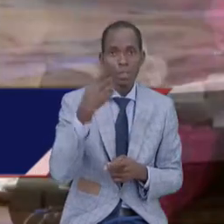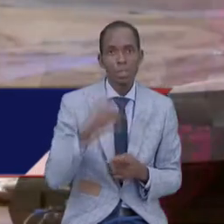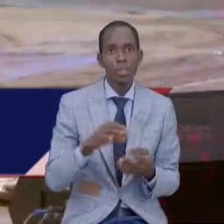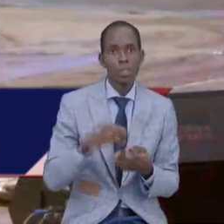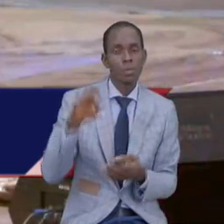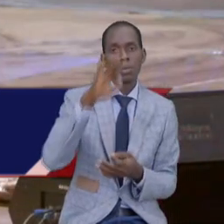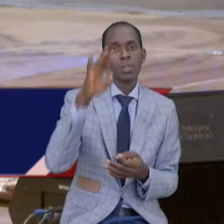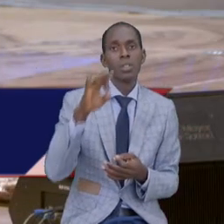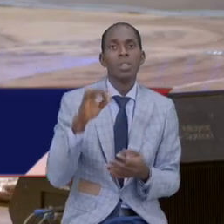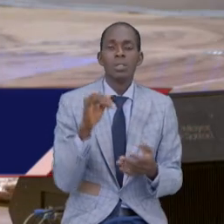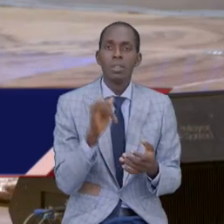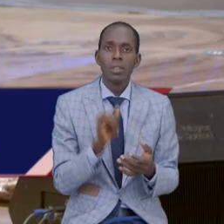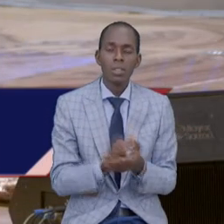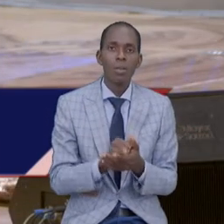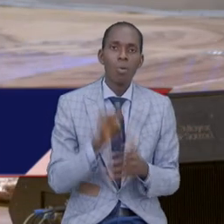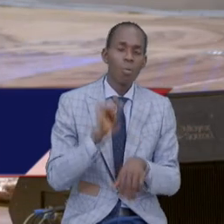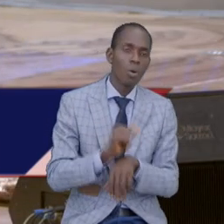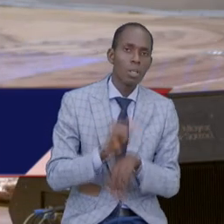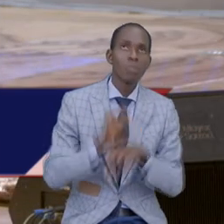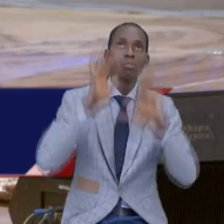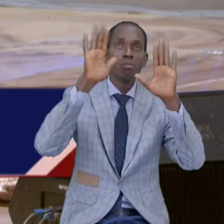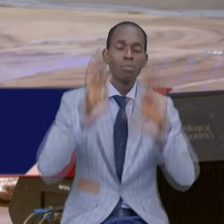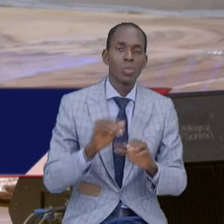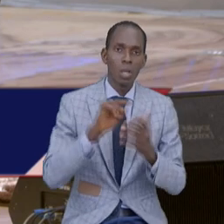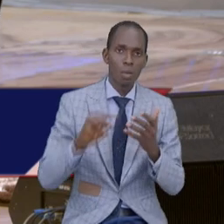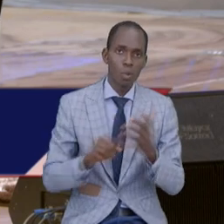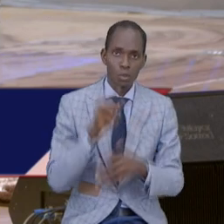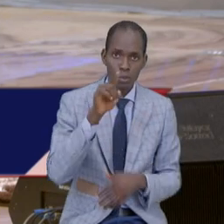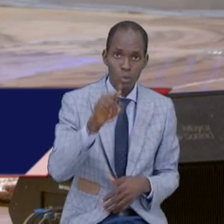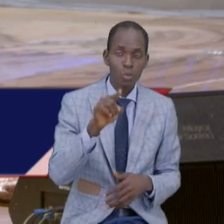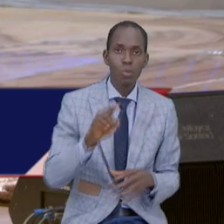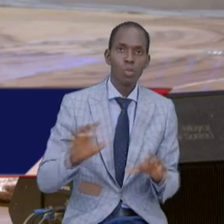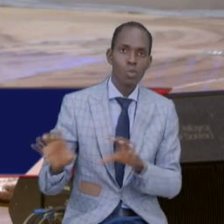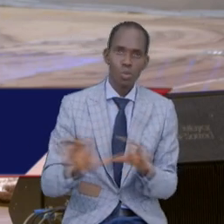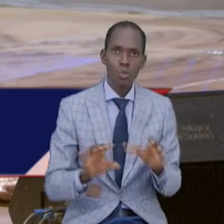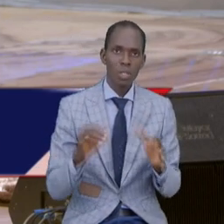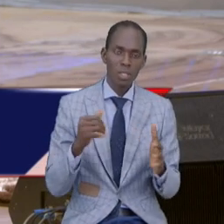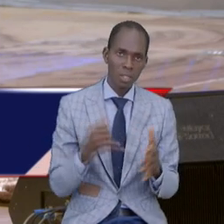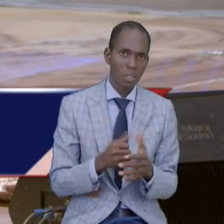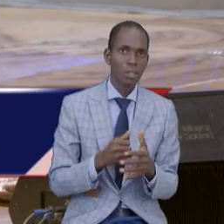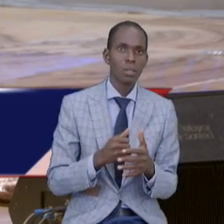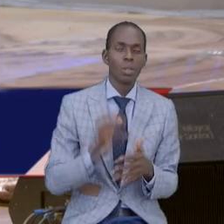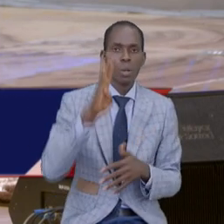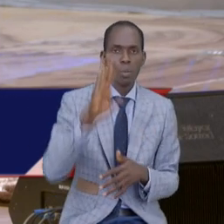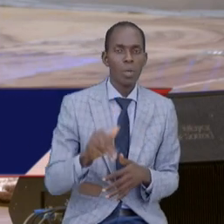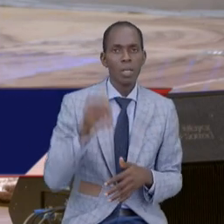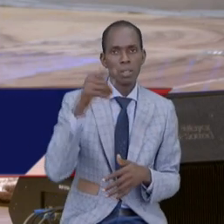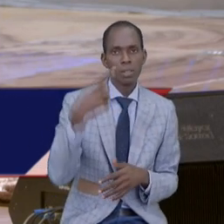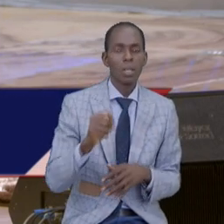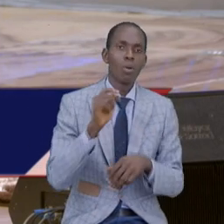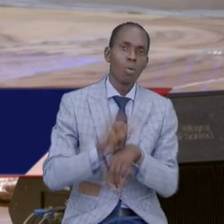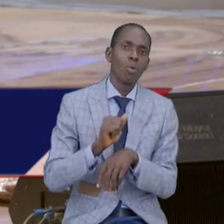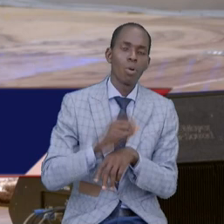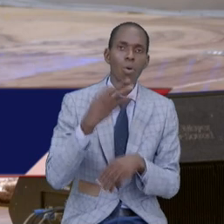and worketh miracles among you, doeth he it by the works of